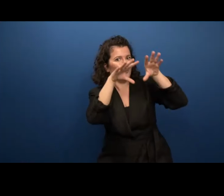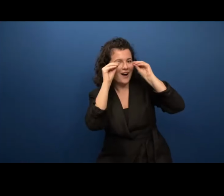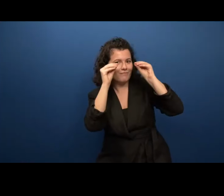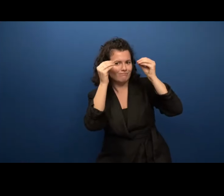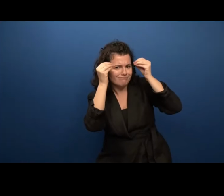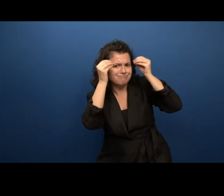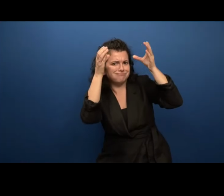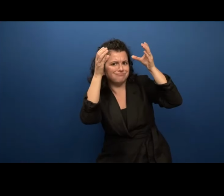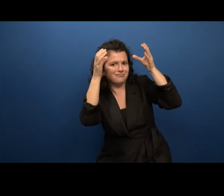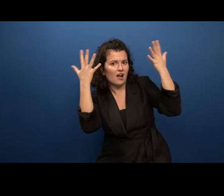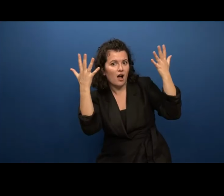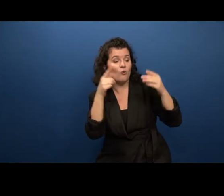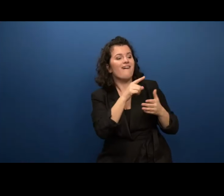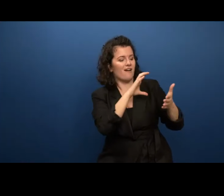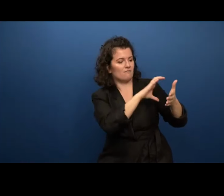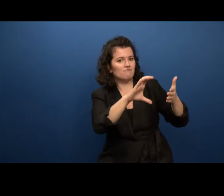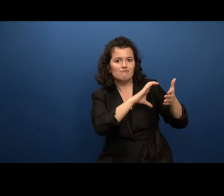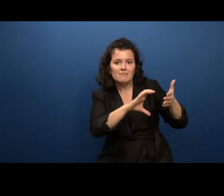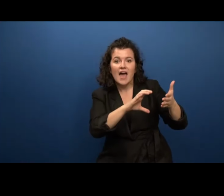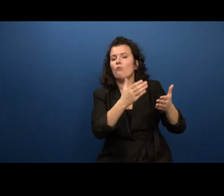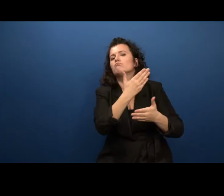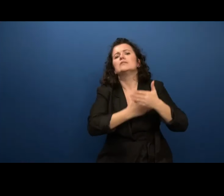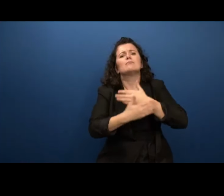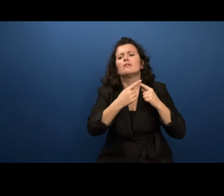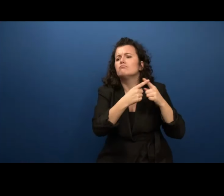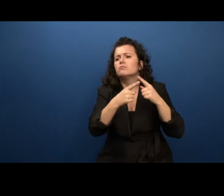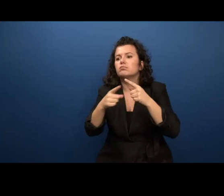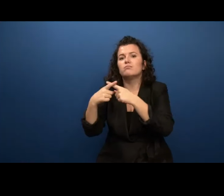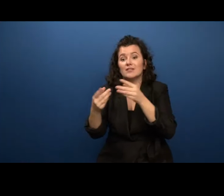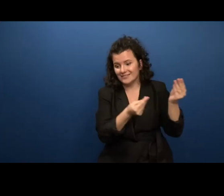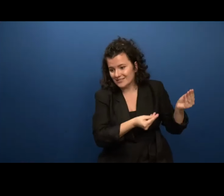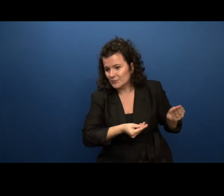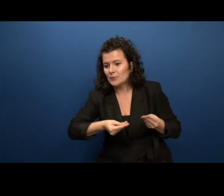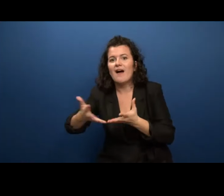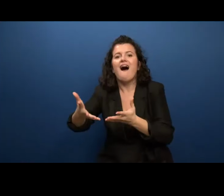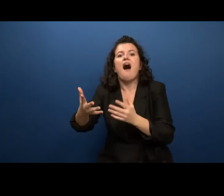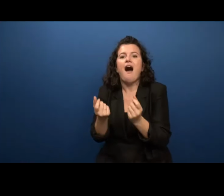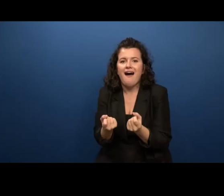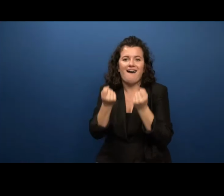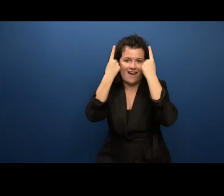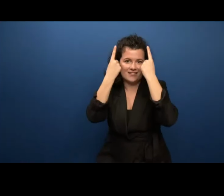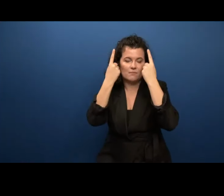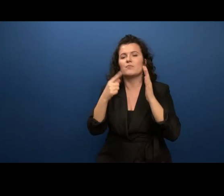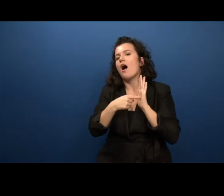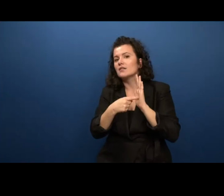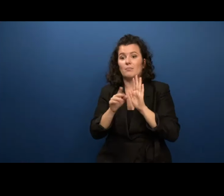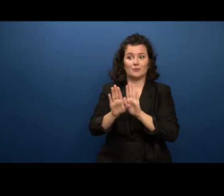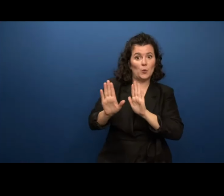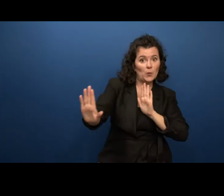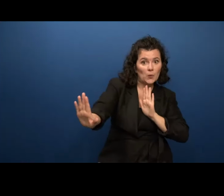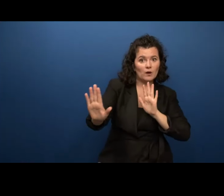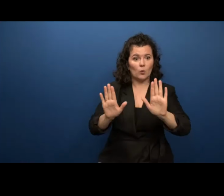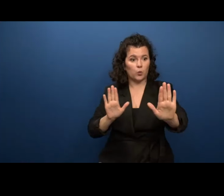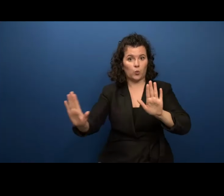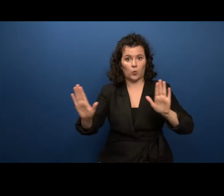disability and try to understand. We've done community forums observing the issues of social distancing and trying to